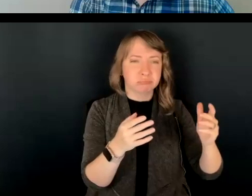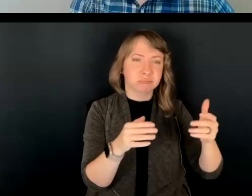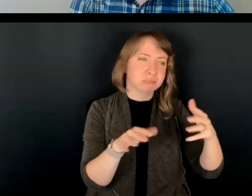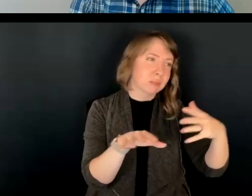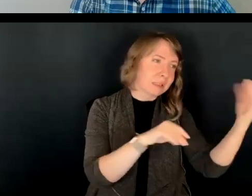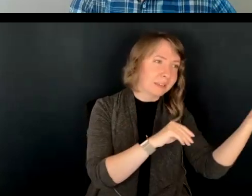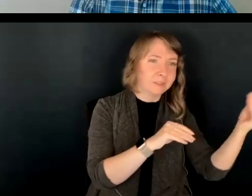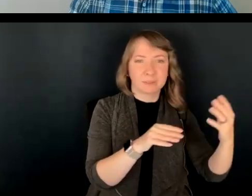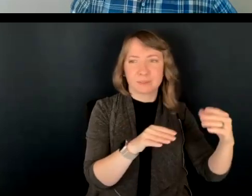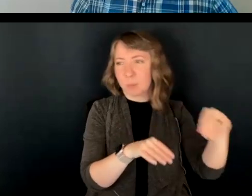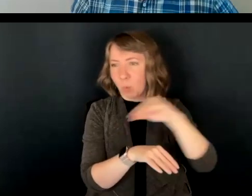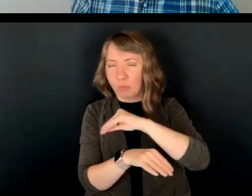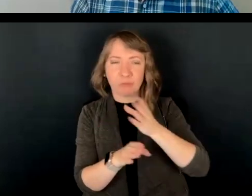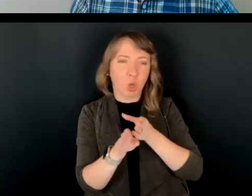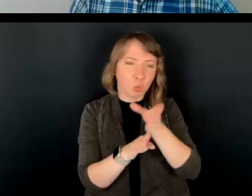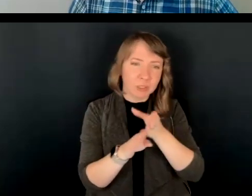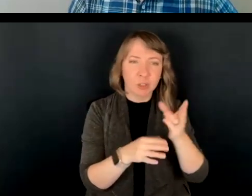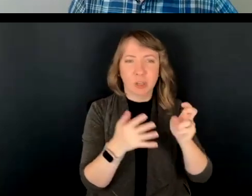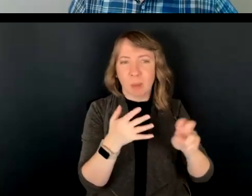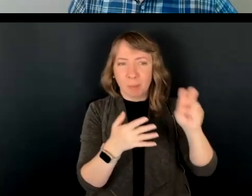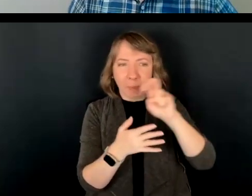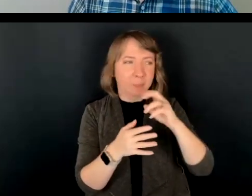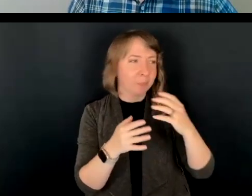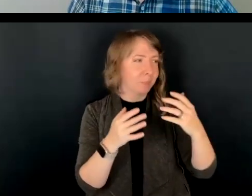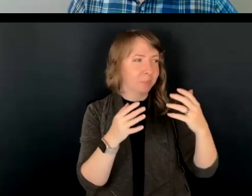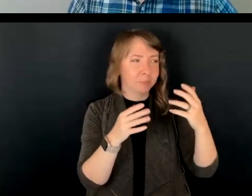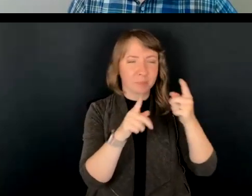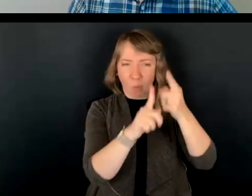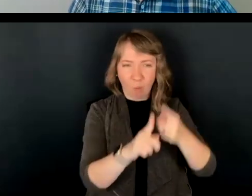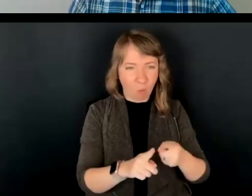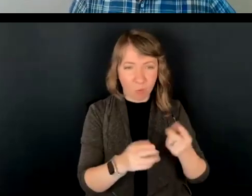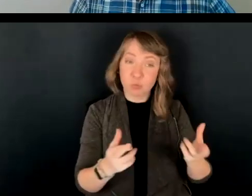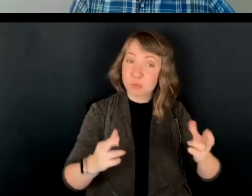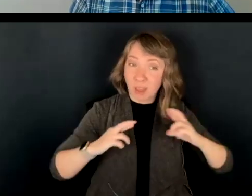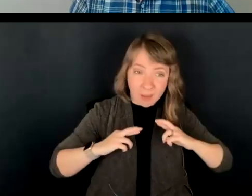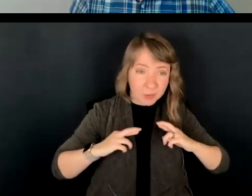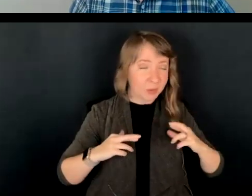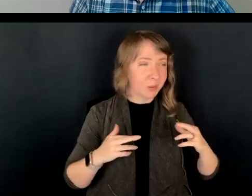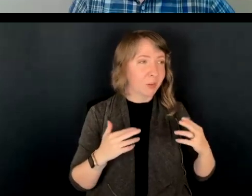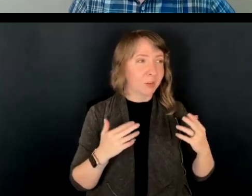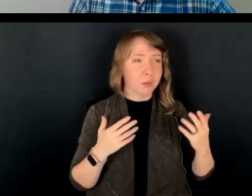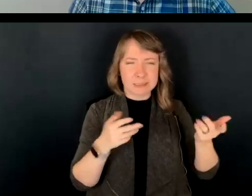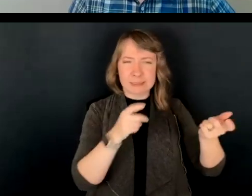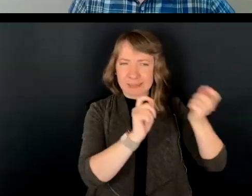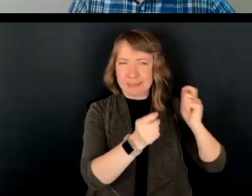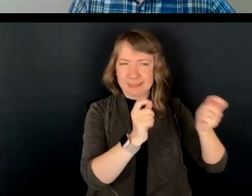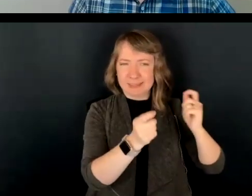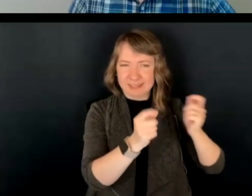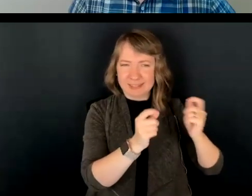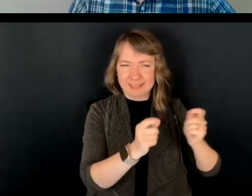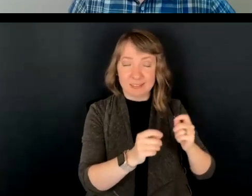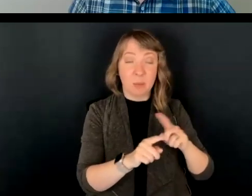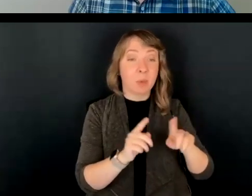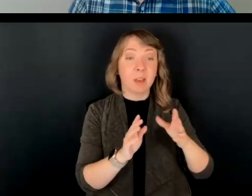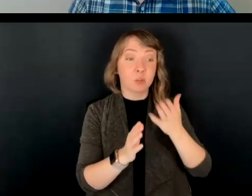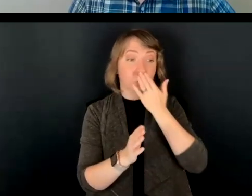for career goals and needs. They retire. Having that base, building that relationship